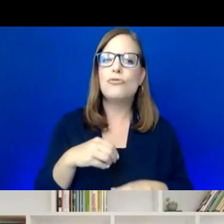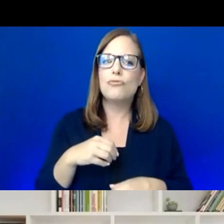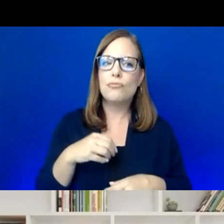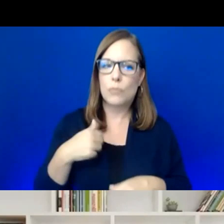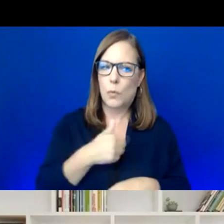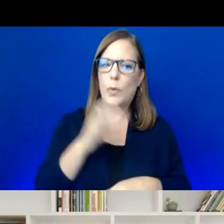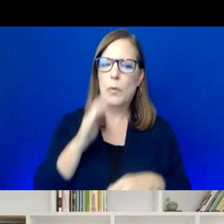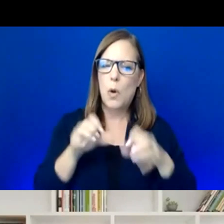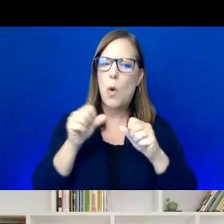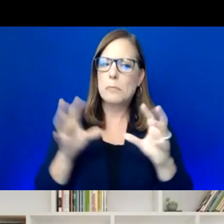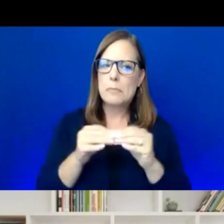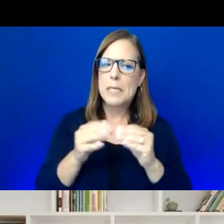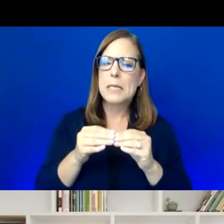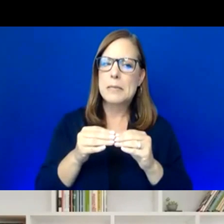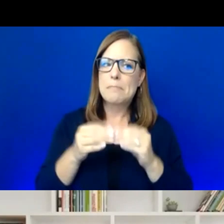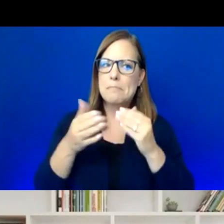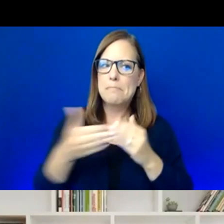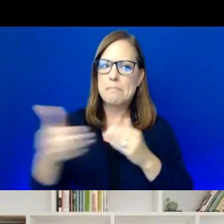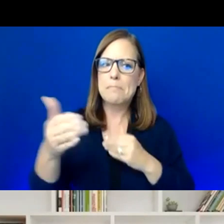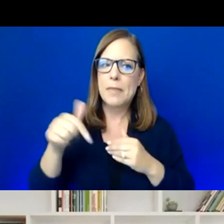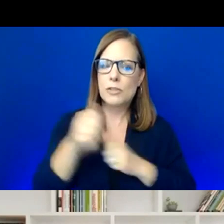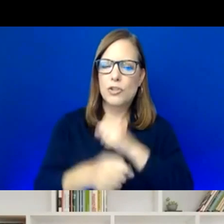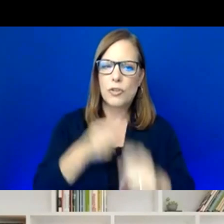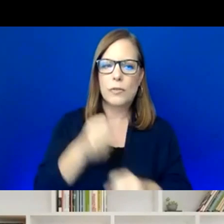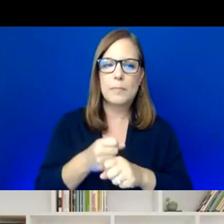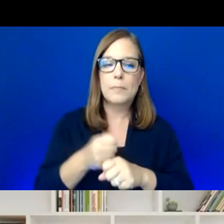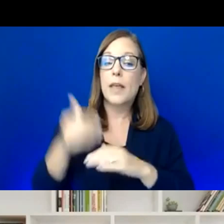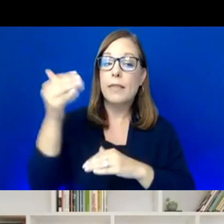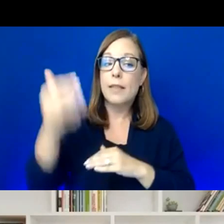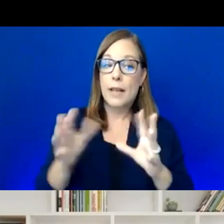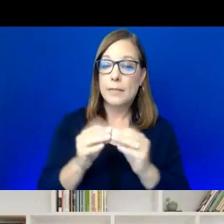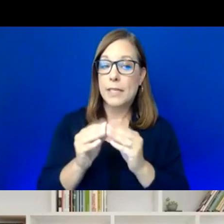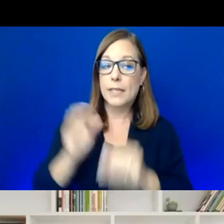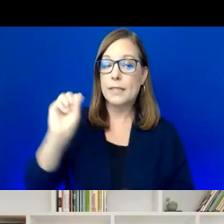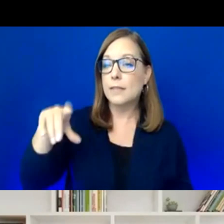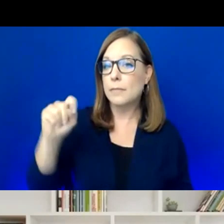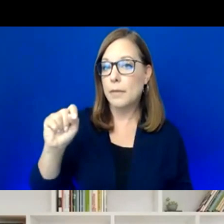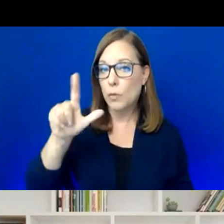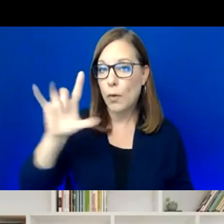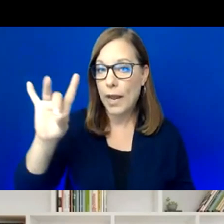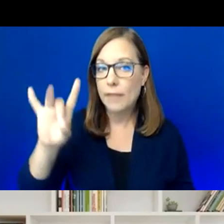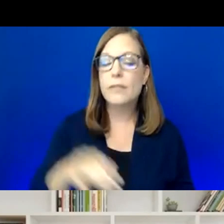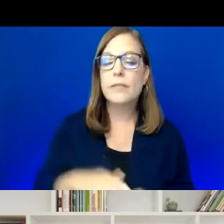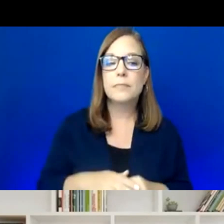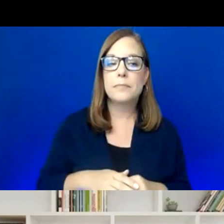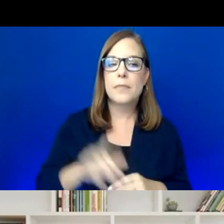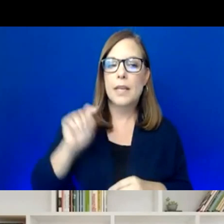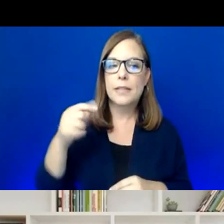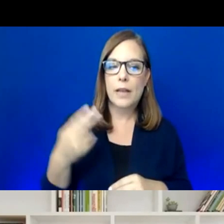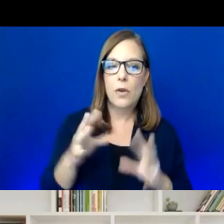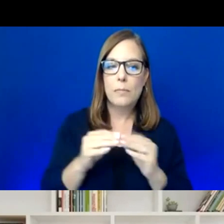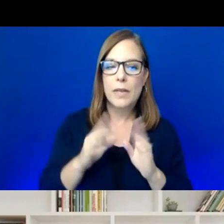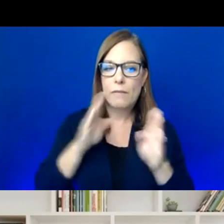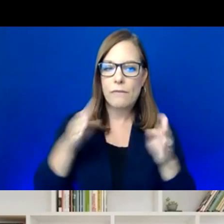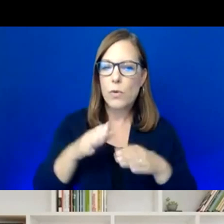now through the end of the year. The next one will be September 28th, another town hall focusing on rural and remote